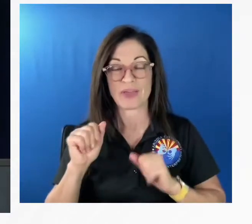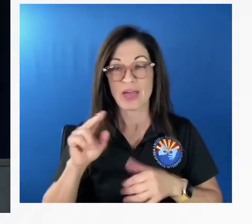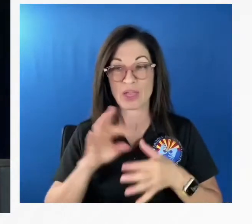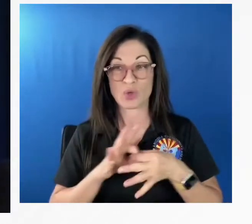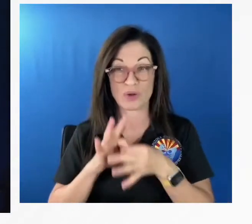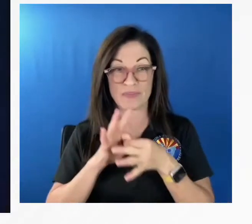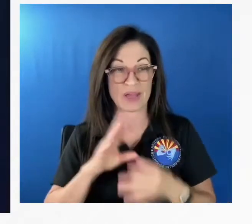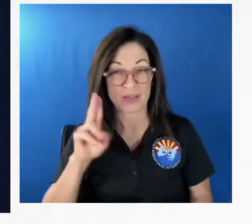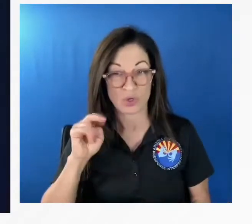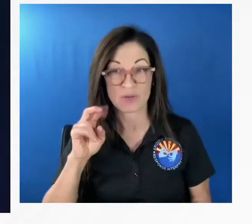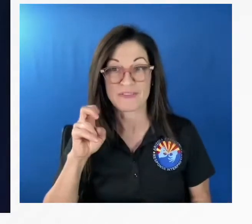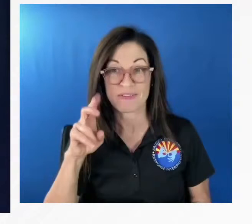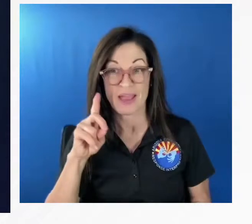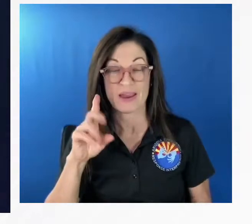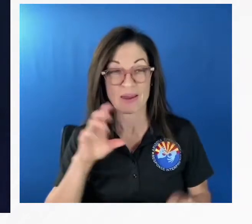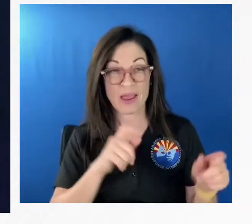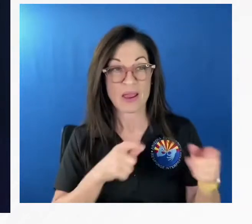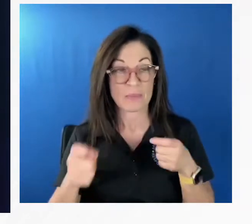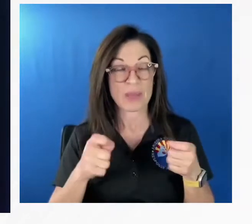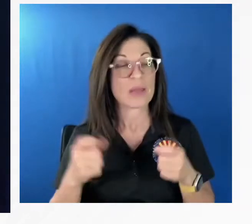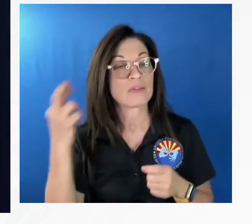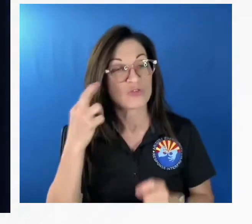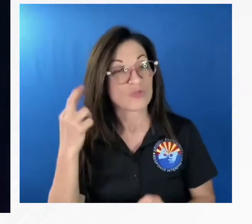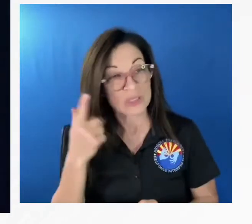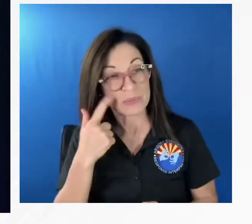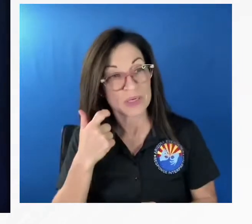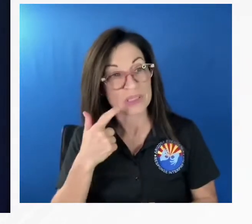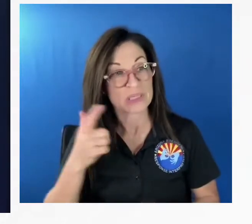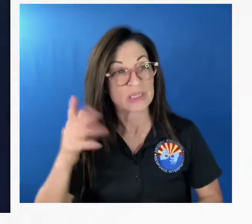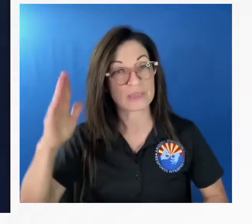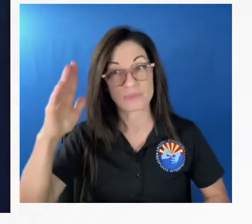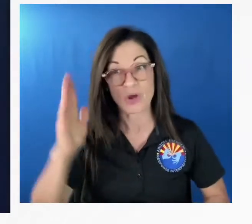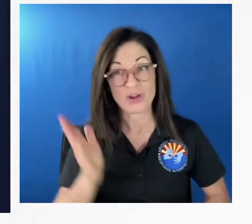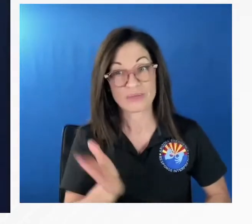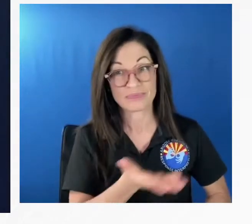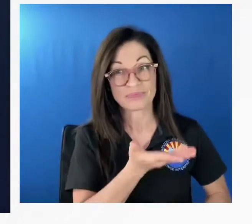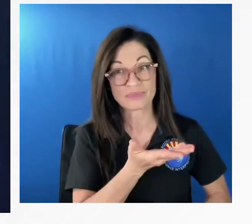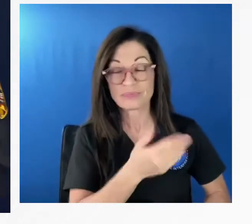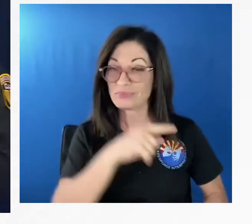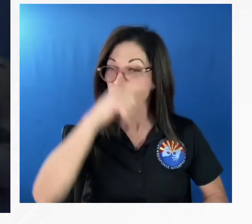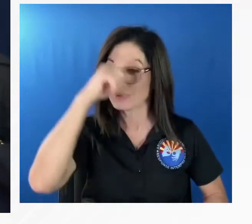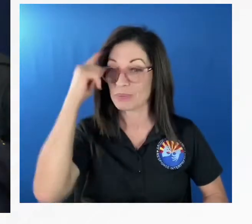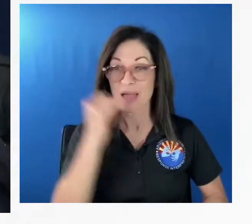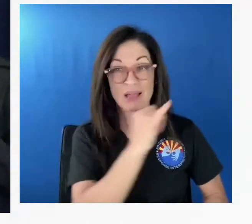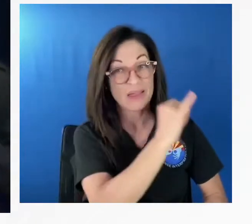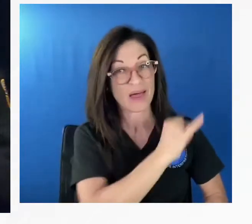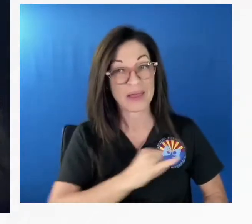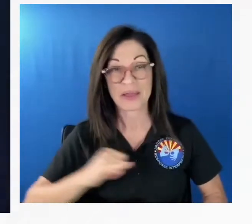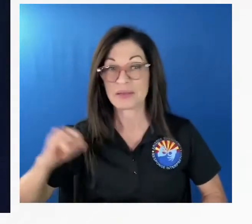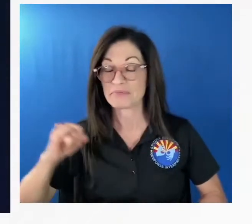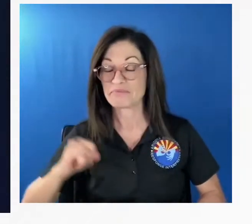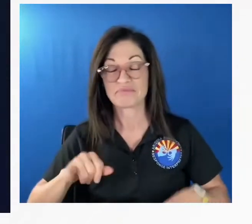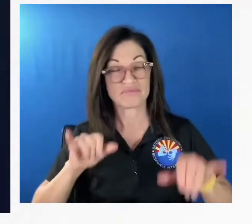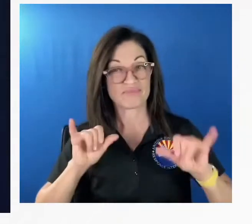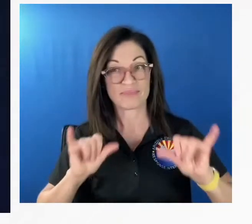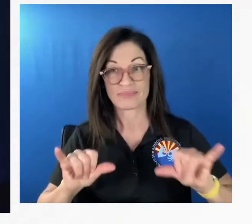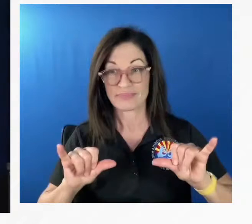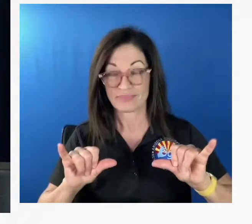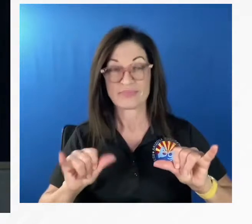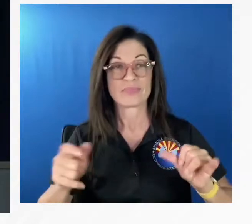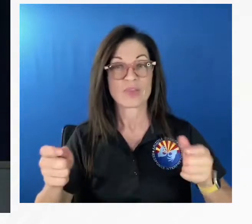because this piece is all black line. It's all contained. It's